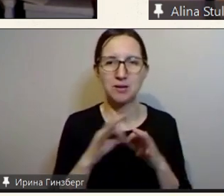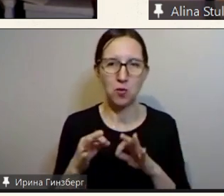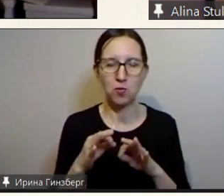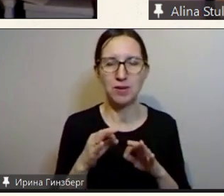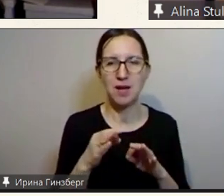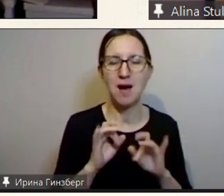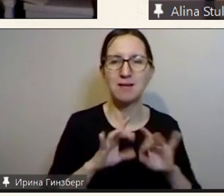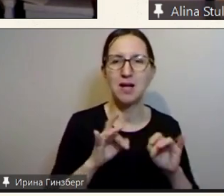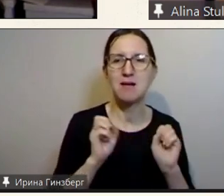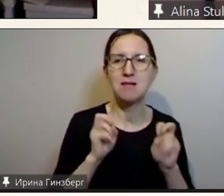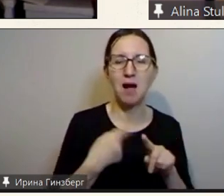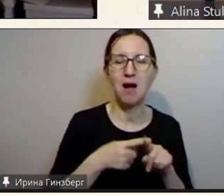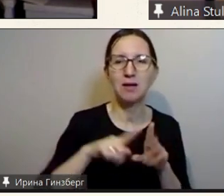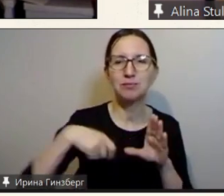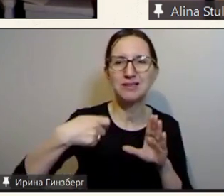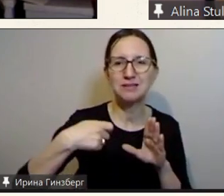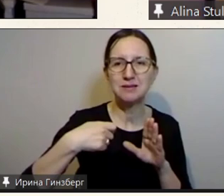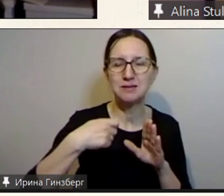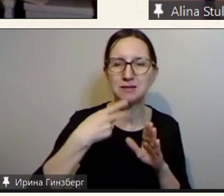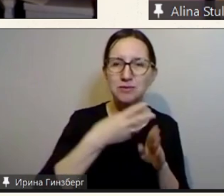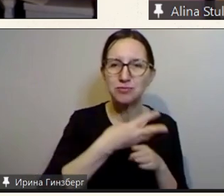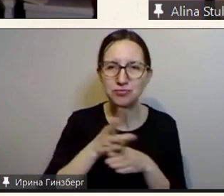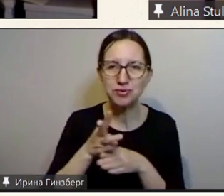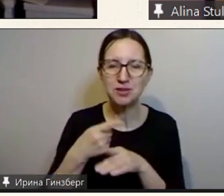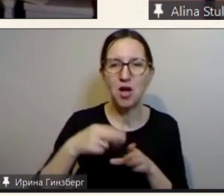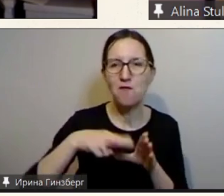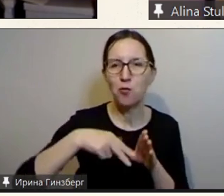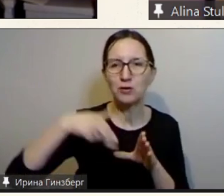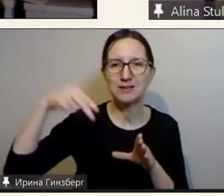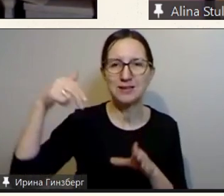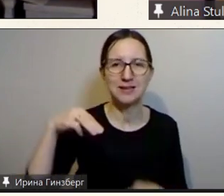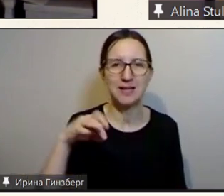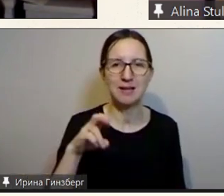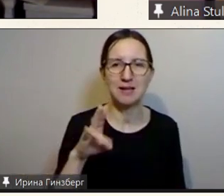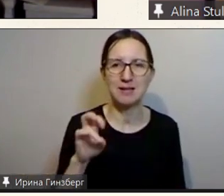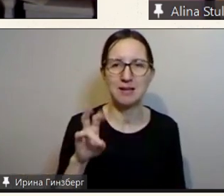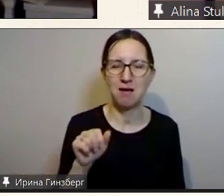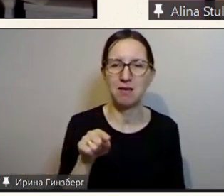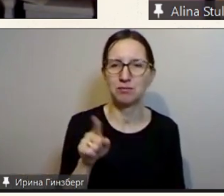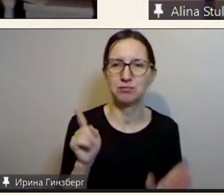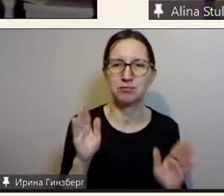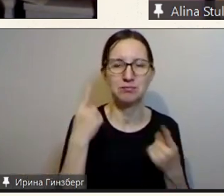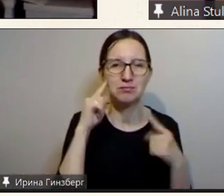Could you tell us more about filming the ascension of Tristan?